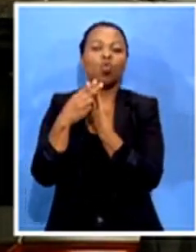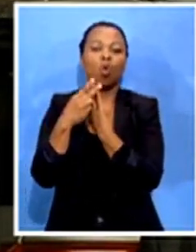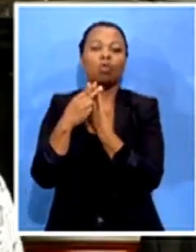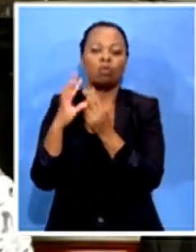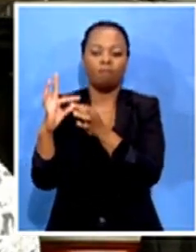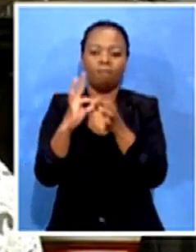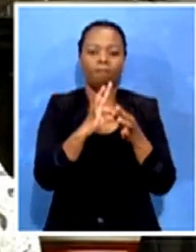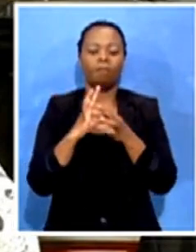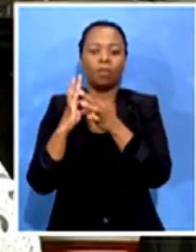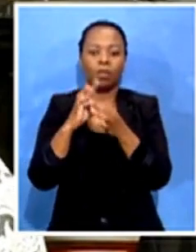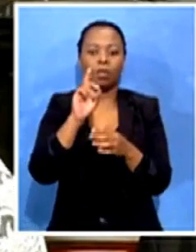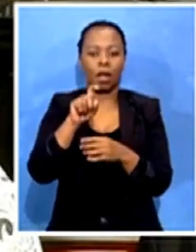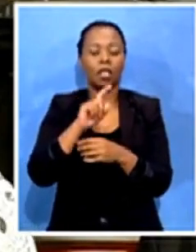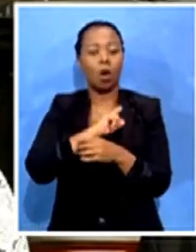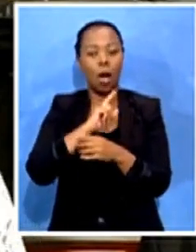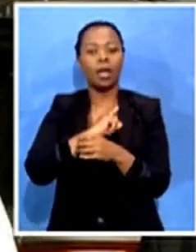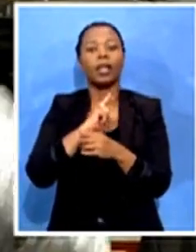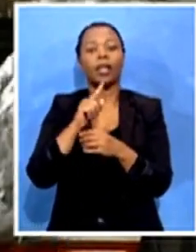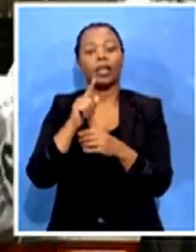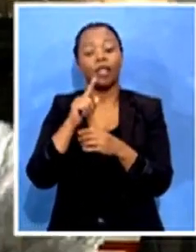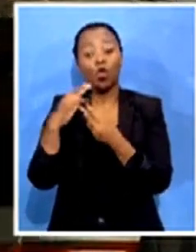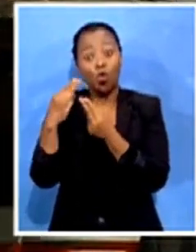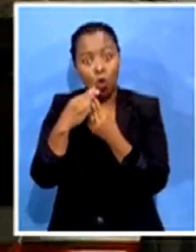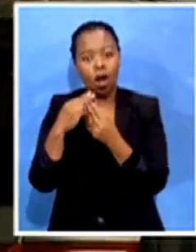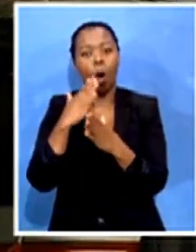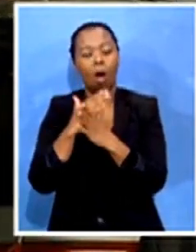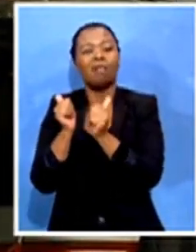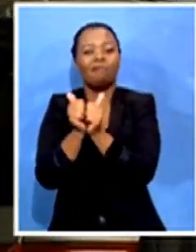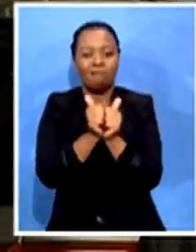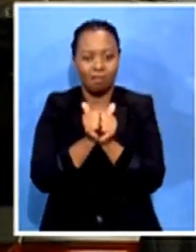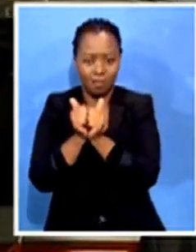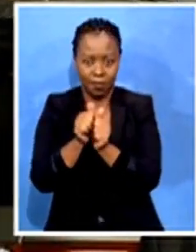partner. But we're also looking at, in many areas,